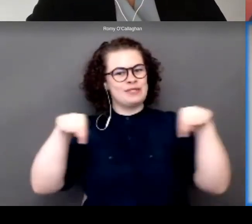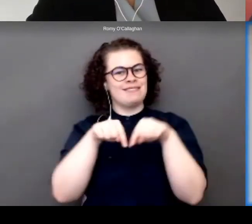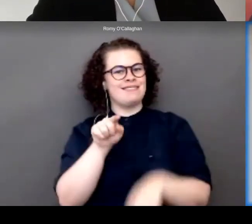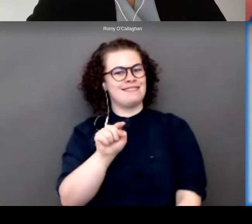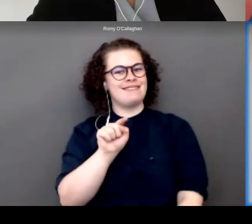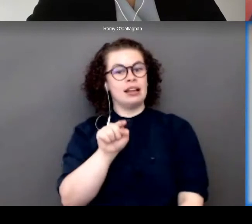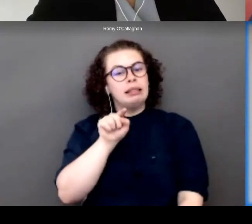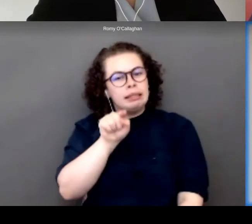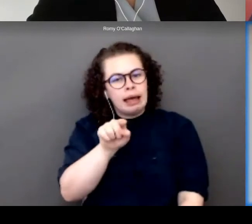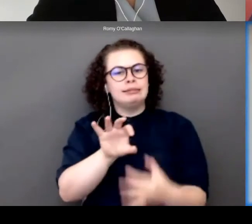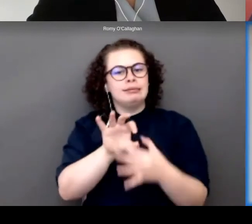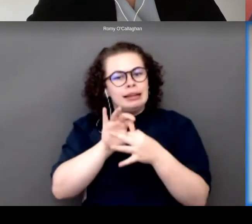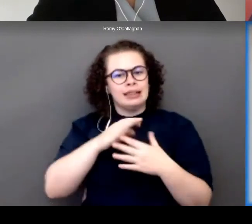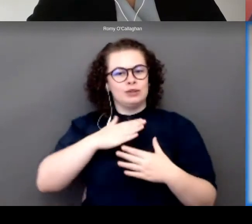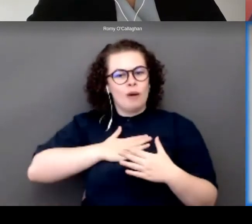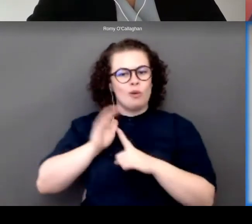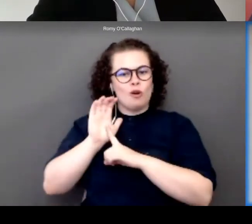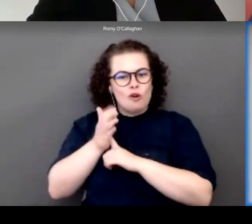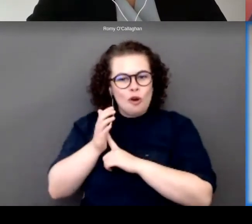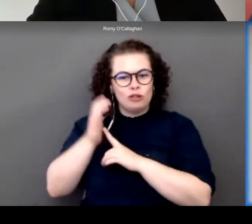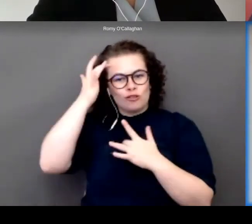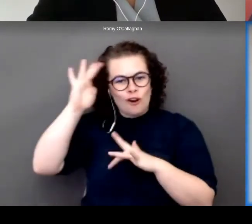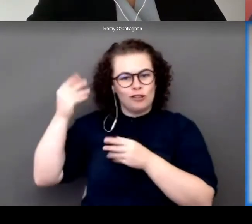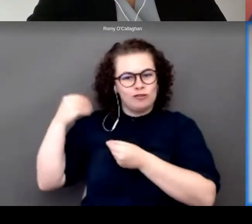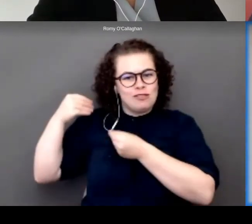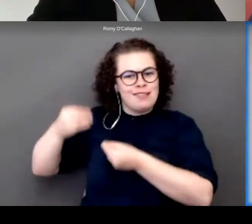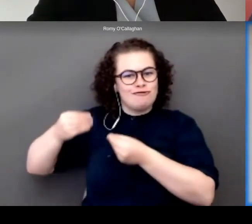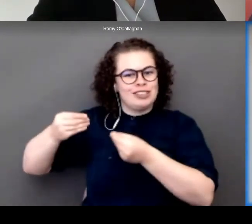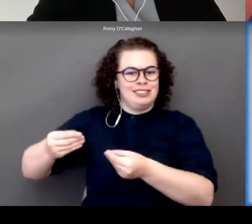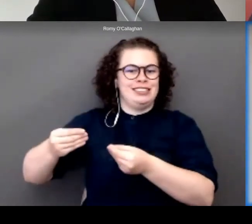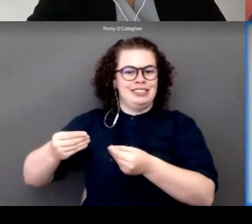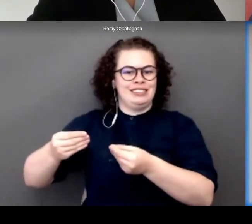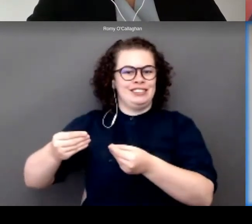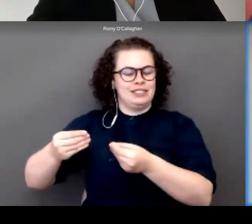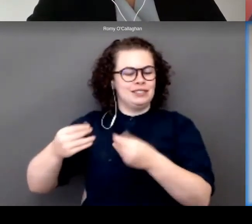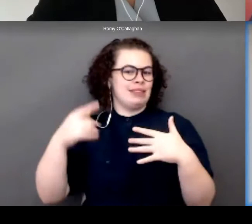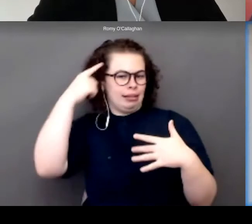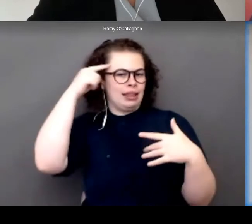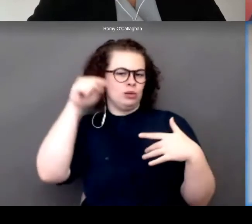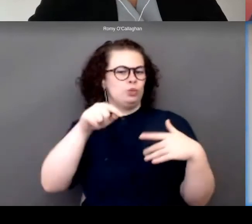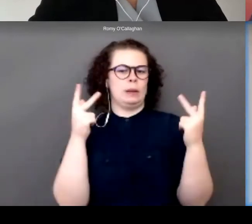cultural heritage in this peculiar moment is something very, very important.